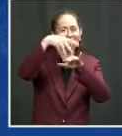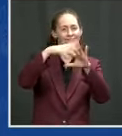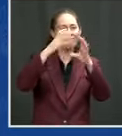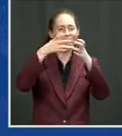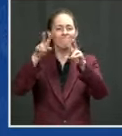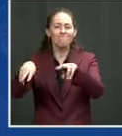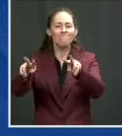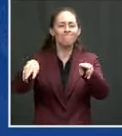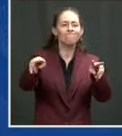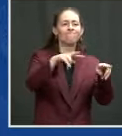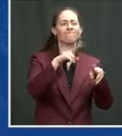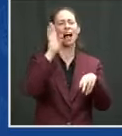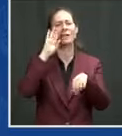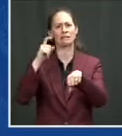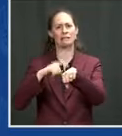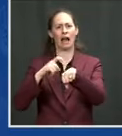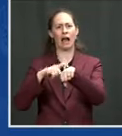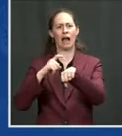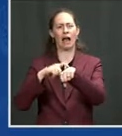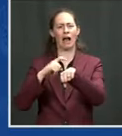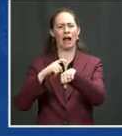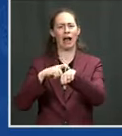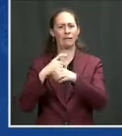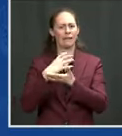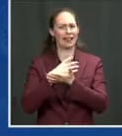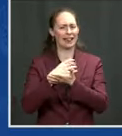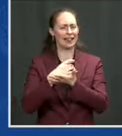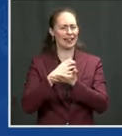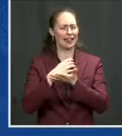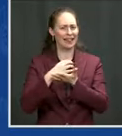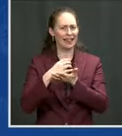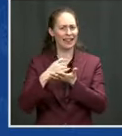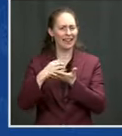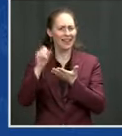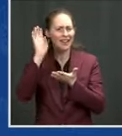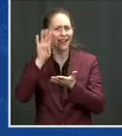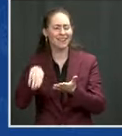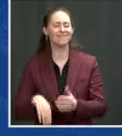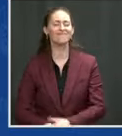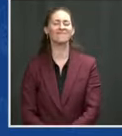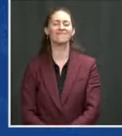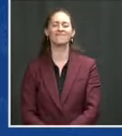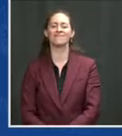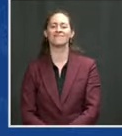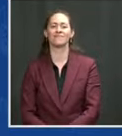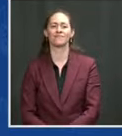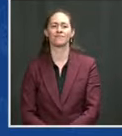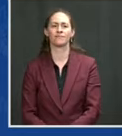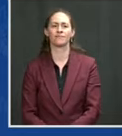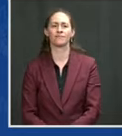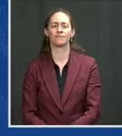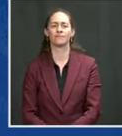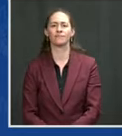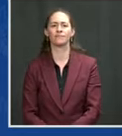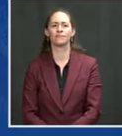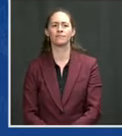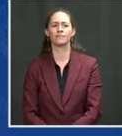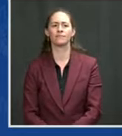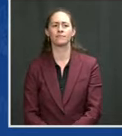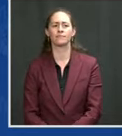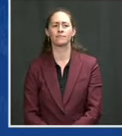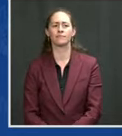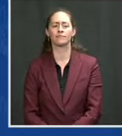I know. But I'm of the view and I've been characterized as a